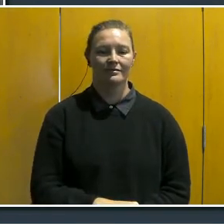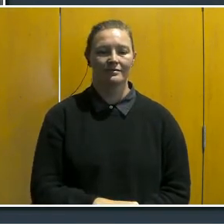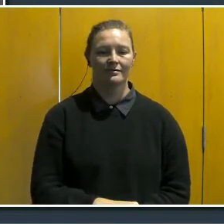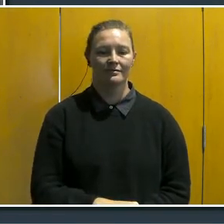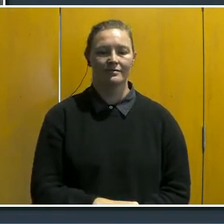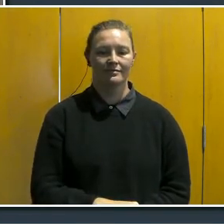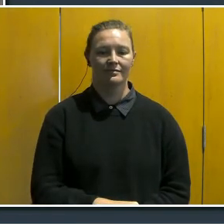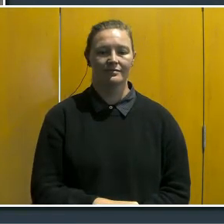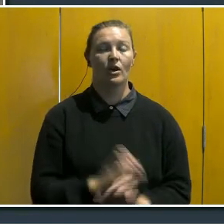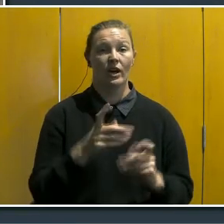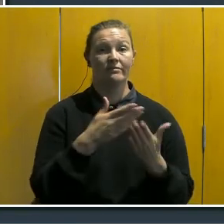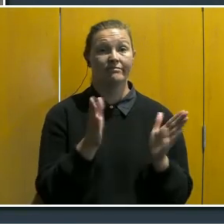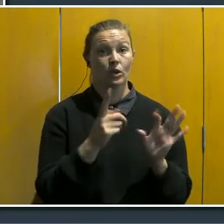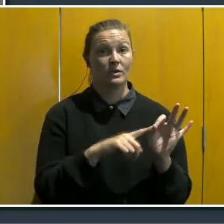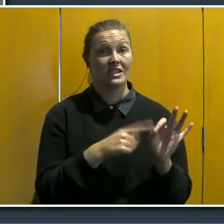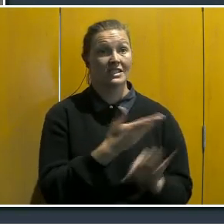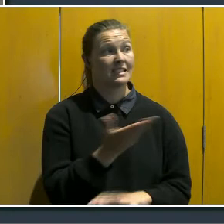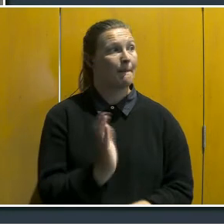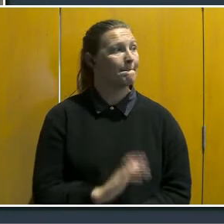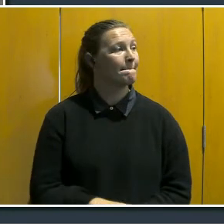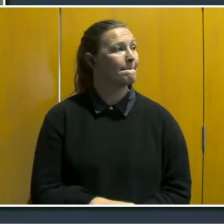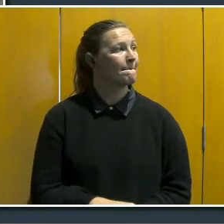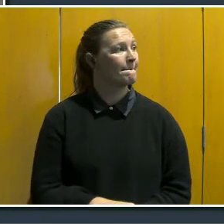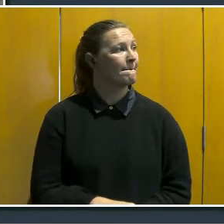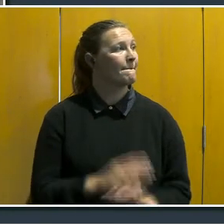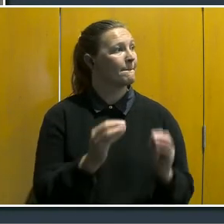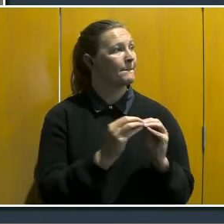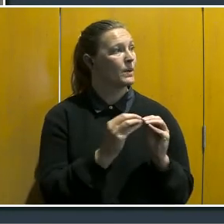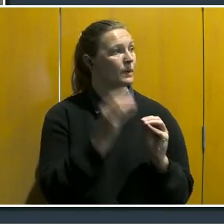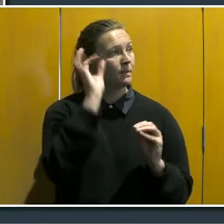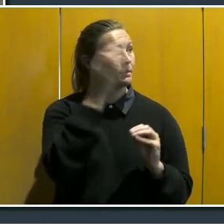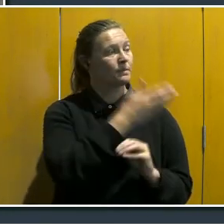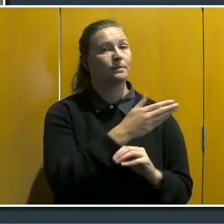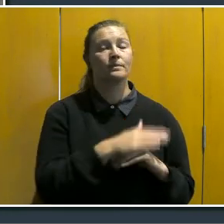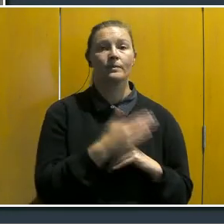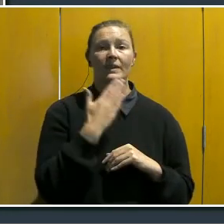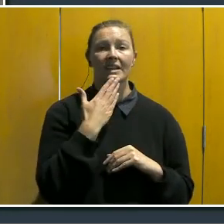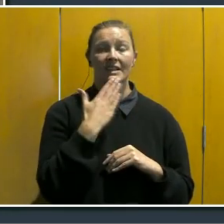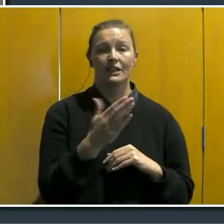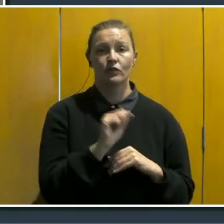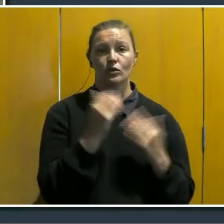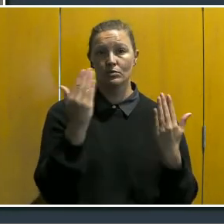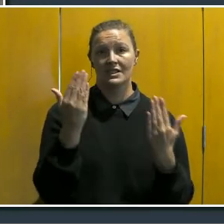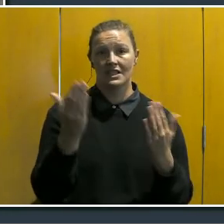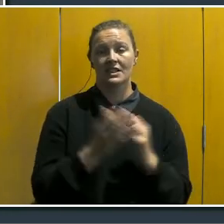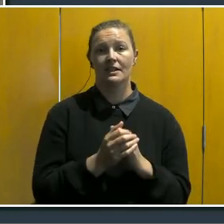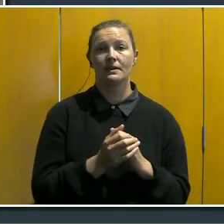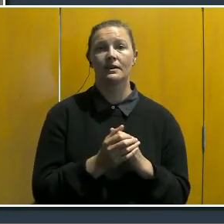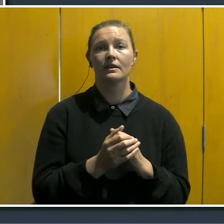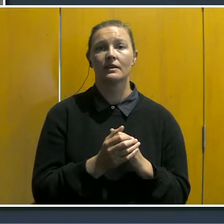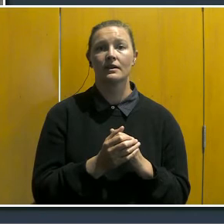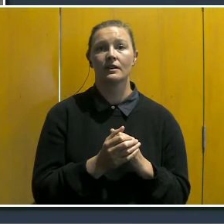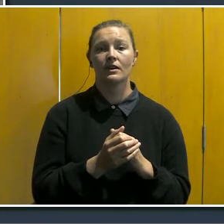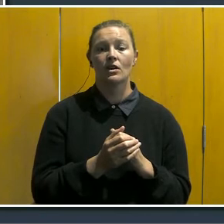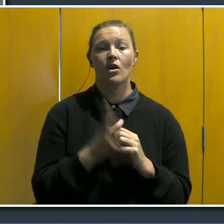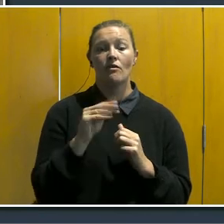I'll just open up for questions. Councillor Bogue. Thank you for that. As a result of